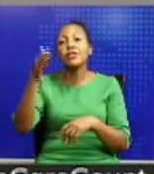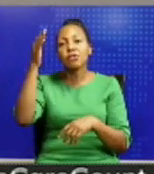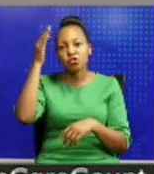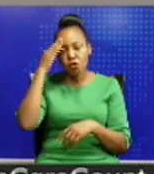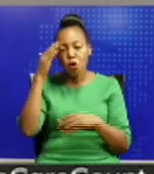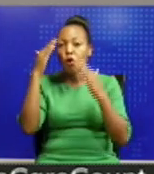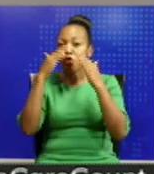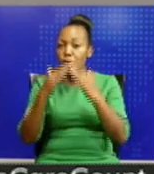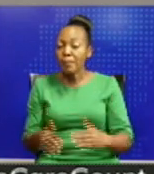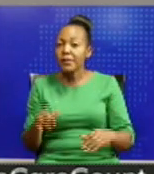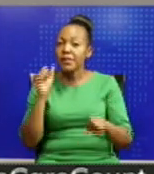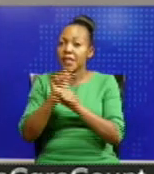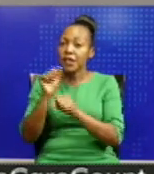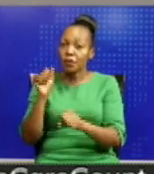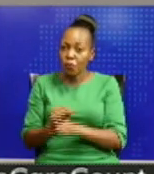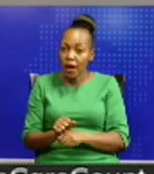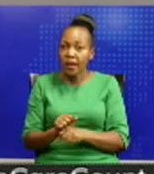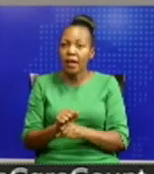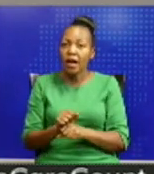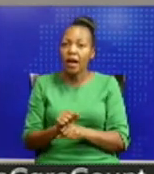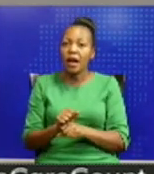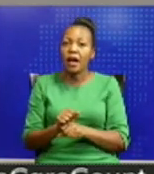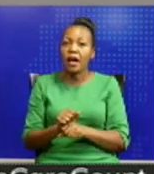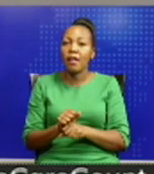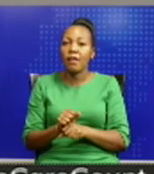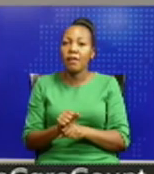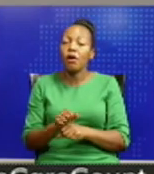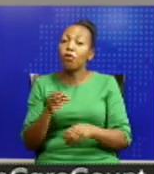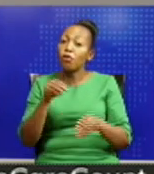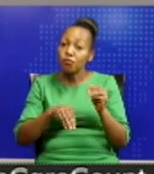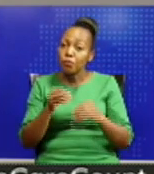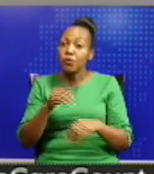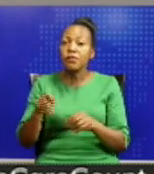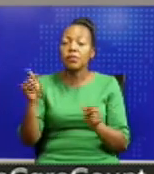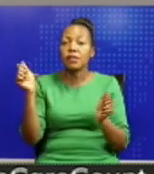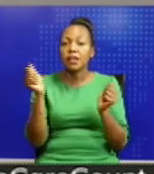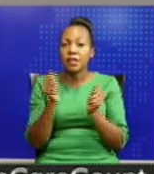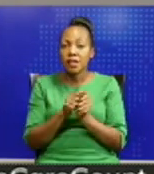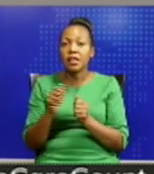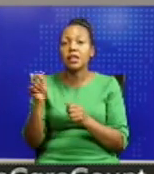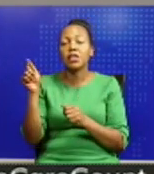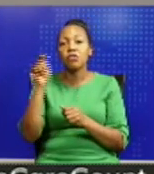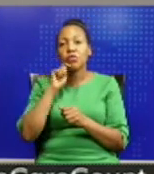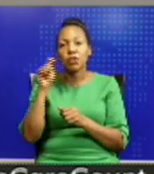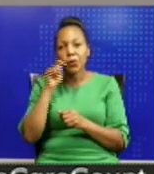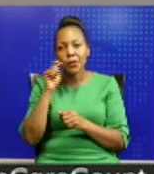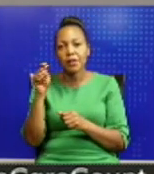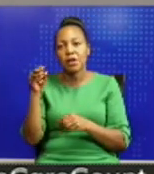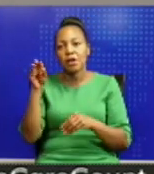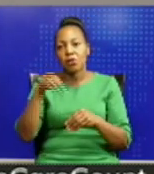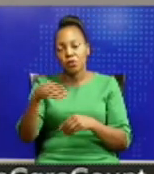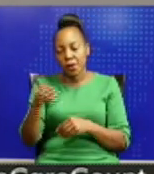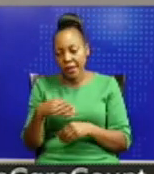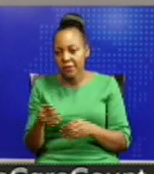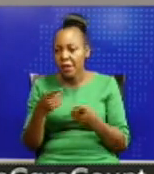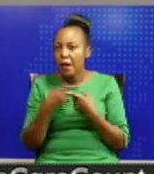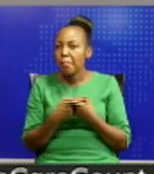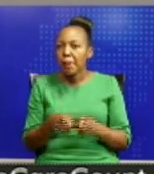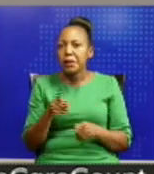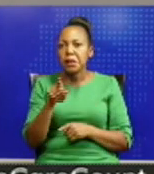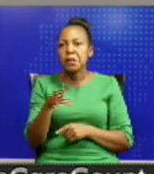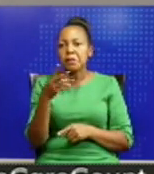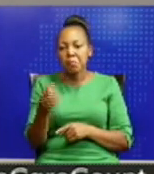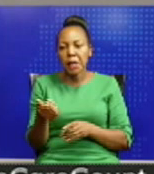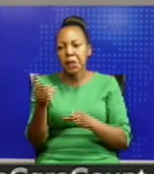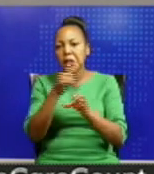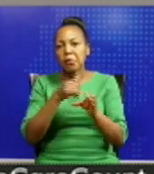care and domestic work accounts for over $10 trillion globally. That is 13% of the global GDP, but yet all this is not